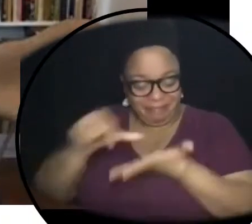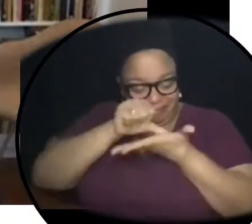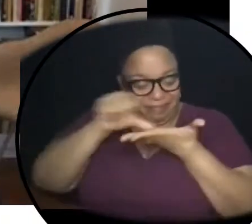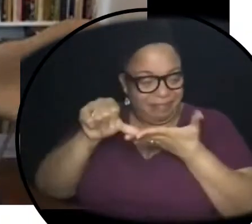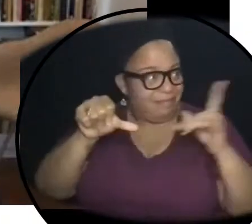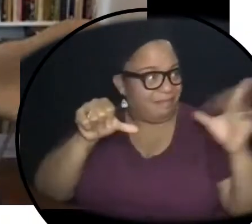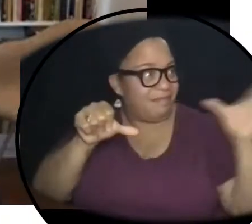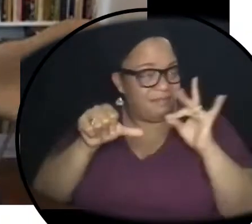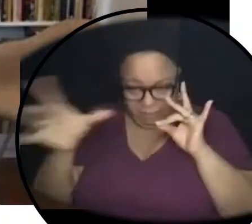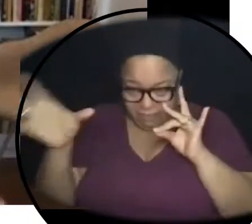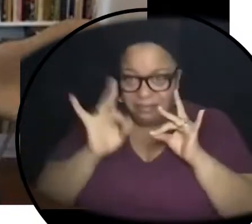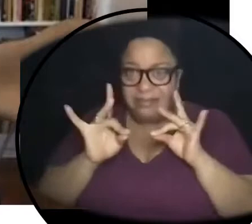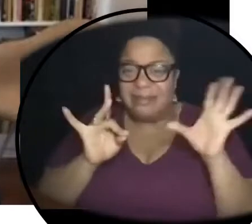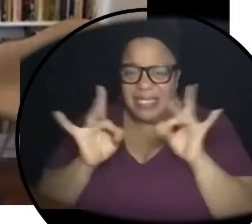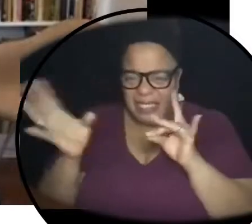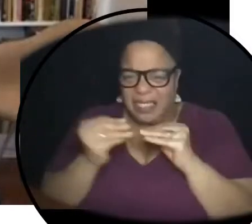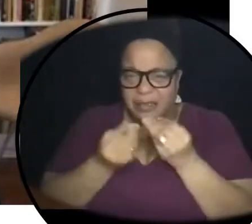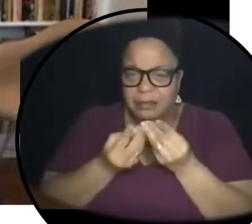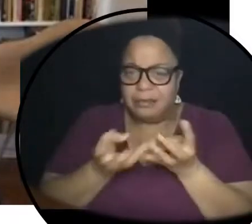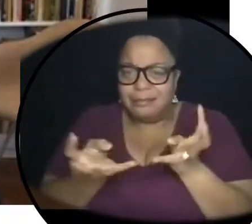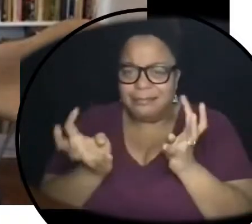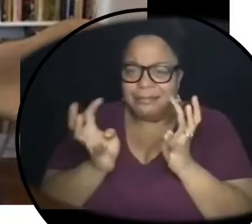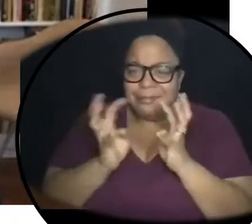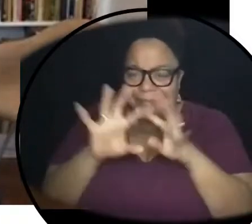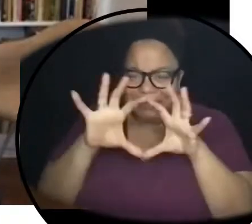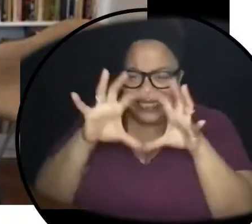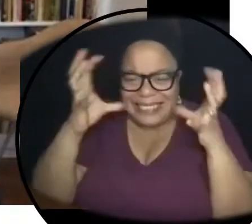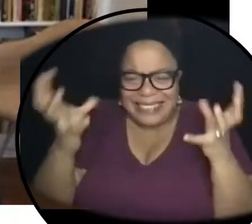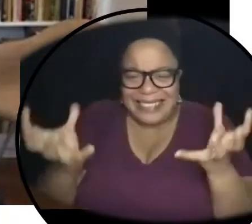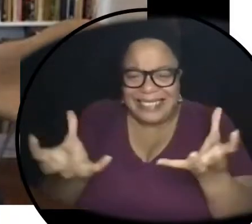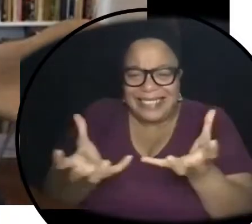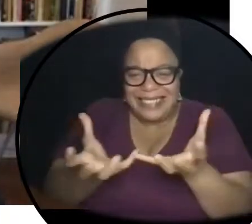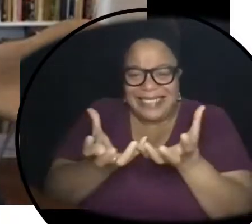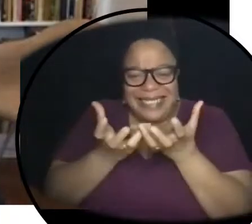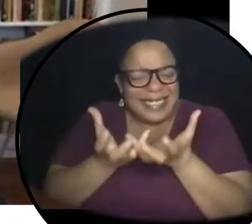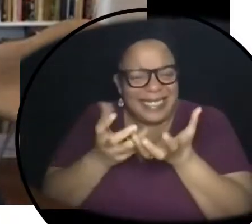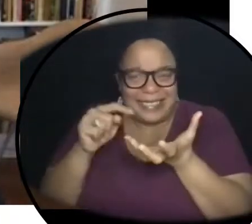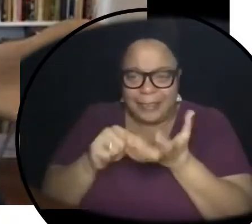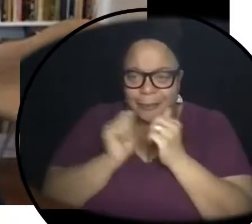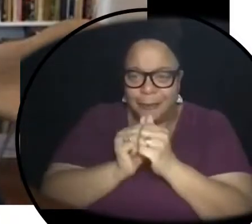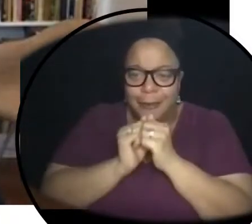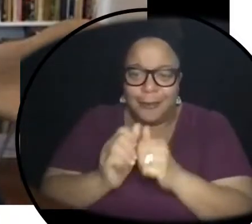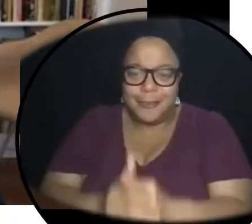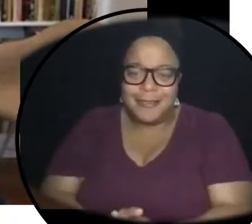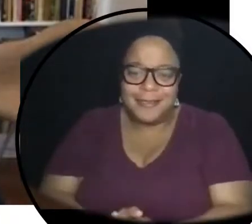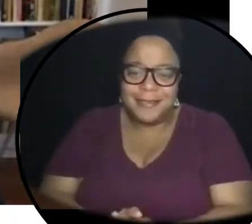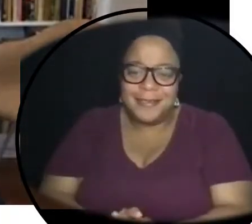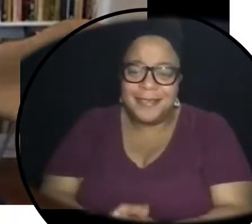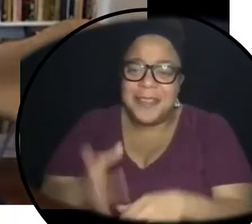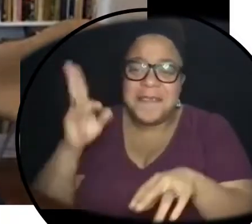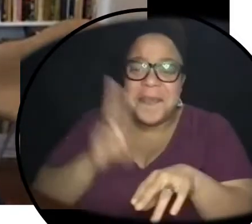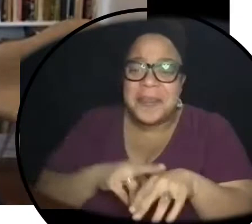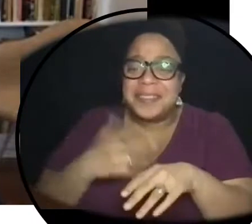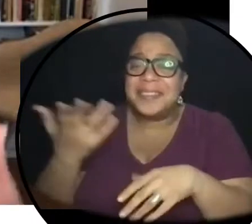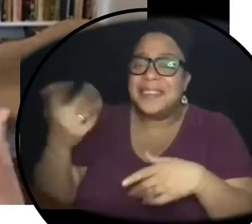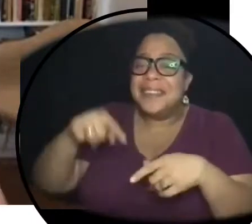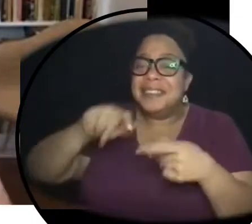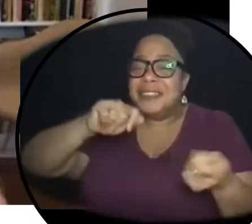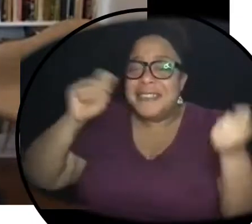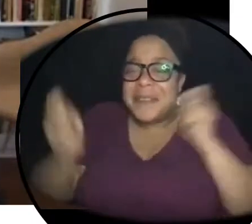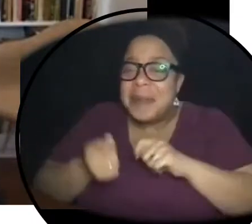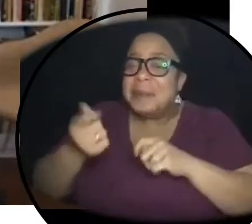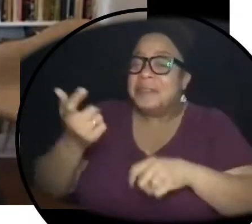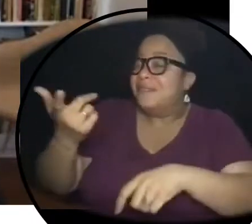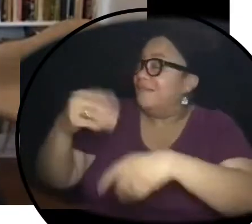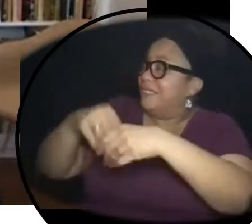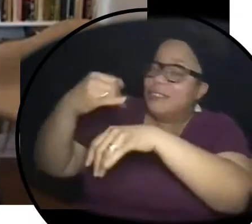abolition, the radical alternative. And when I say radical, I don't know